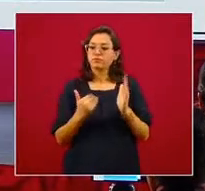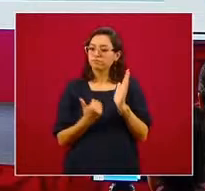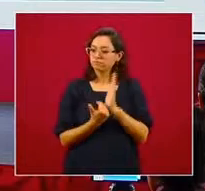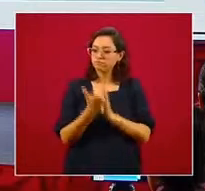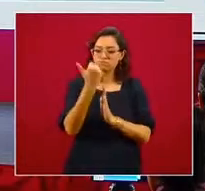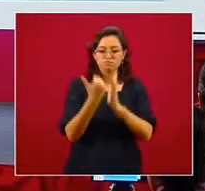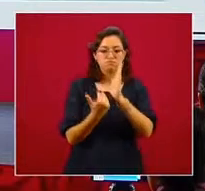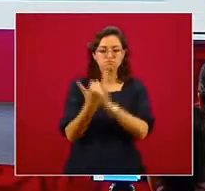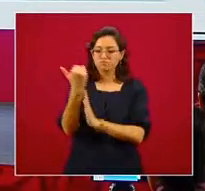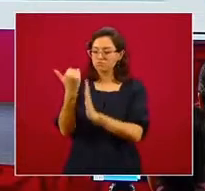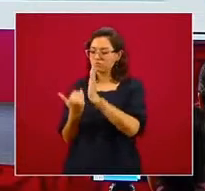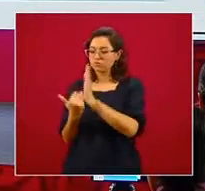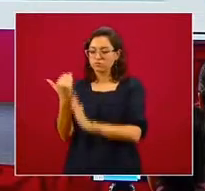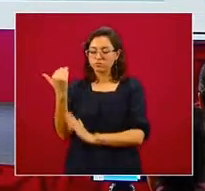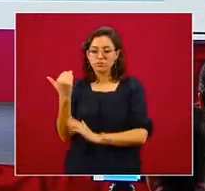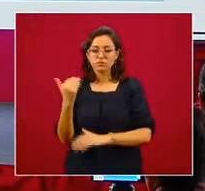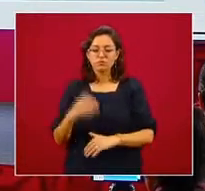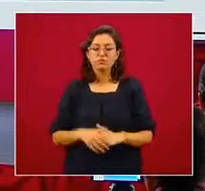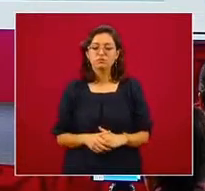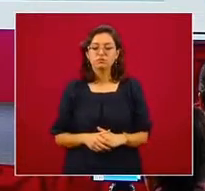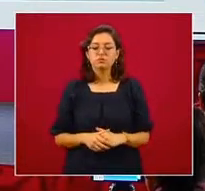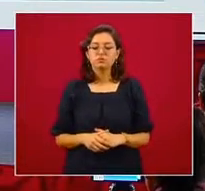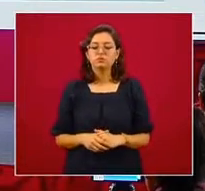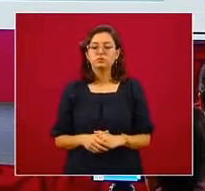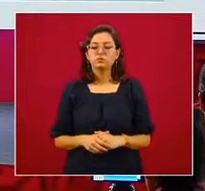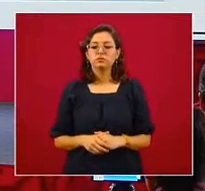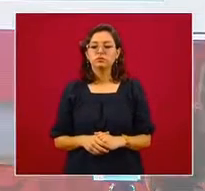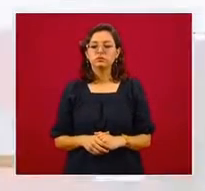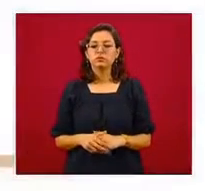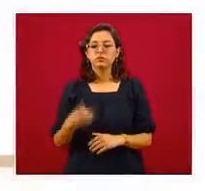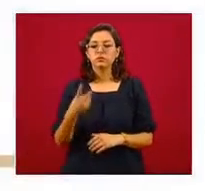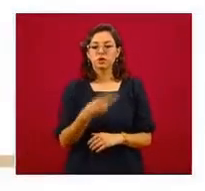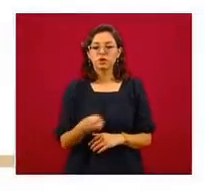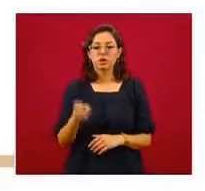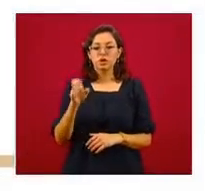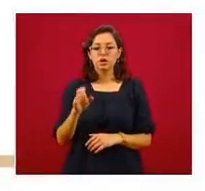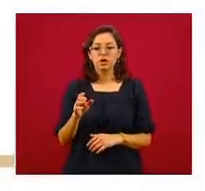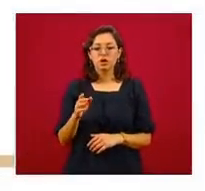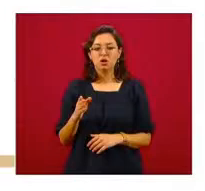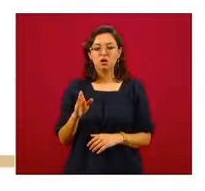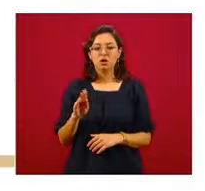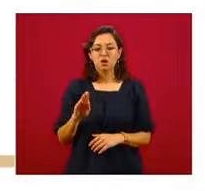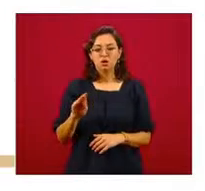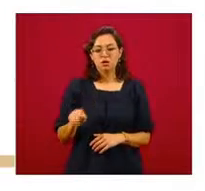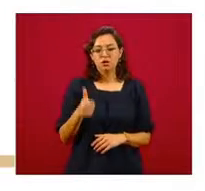the upward trend of sample processing.